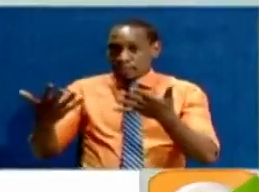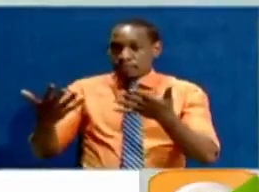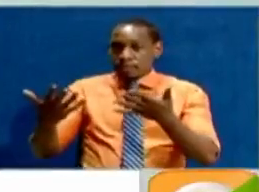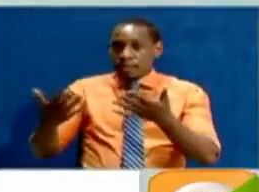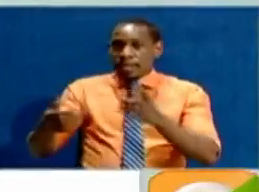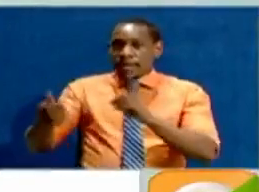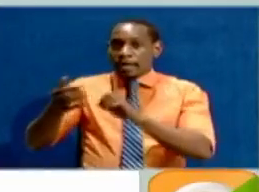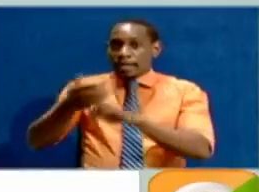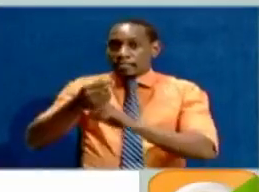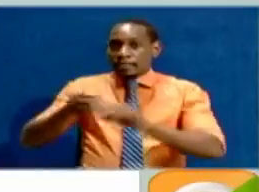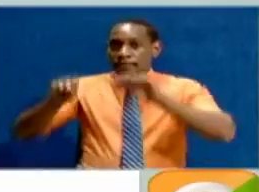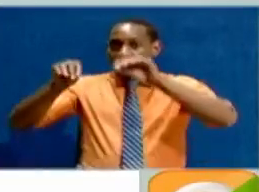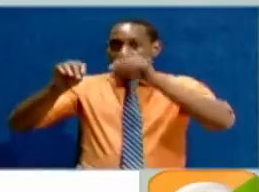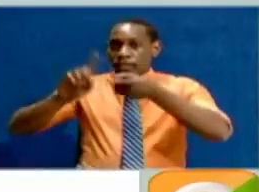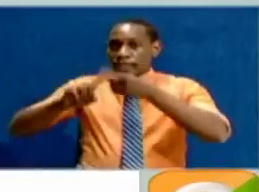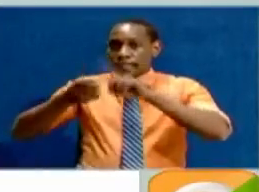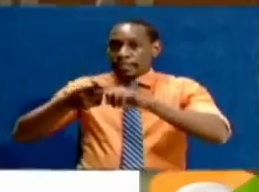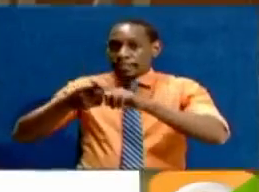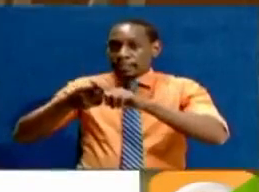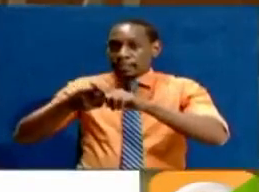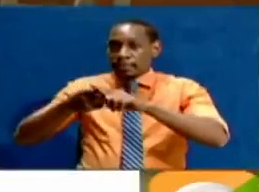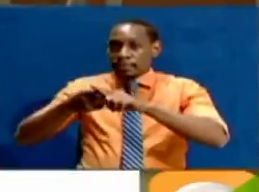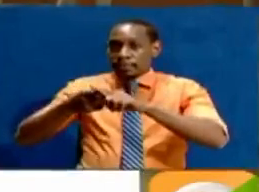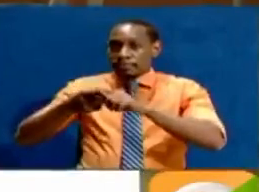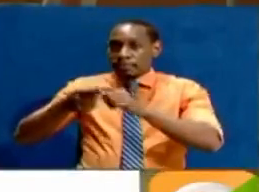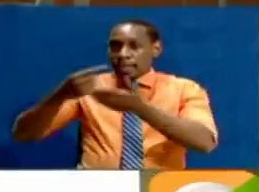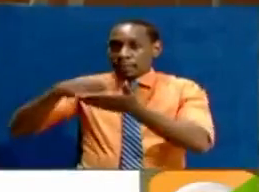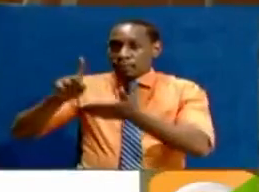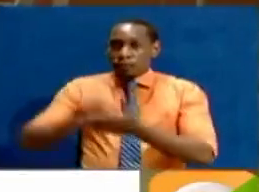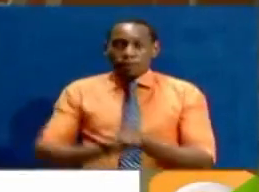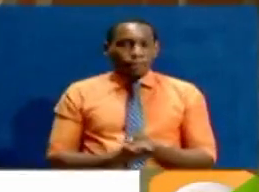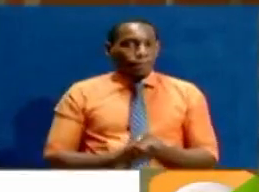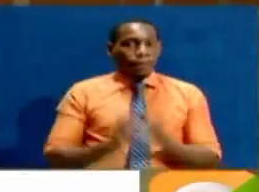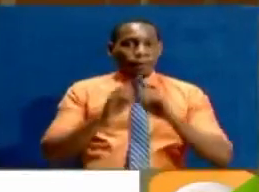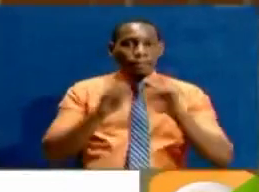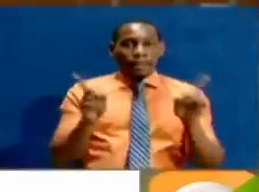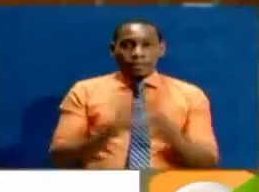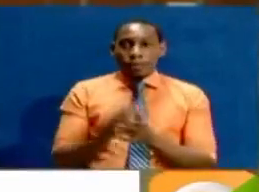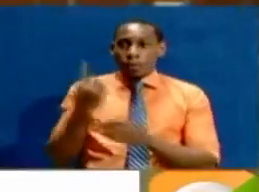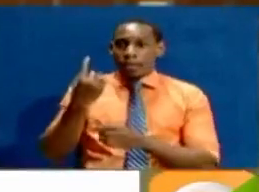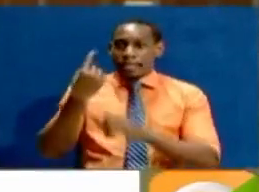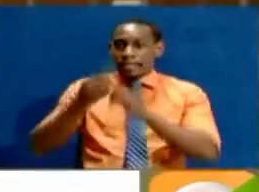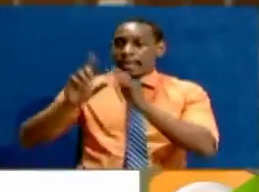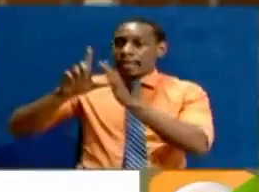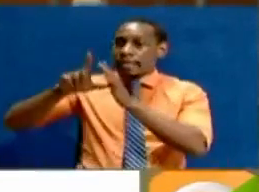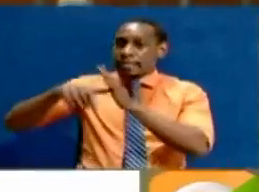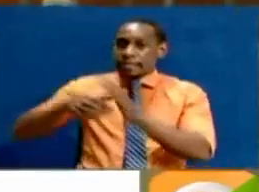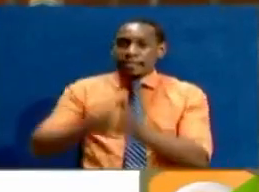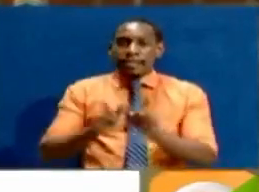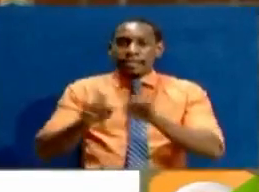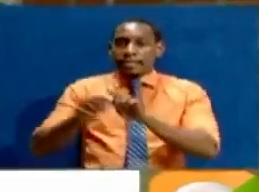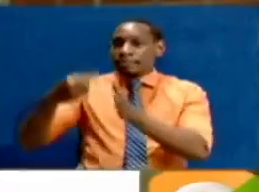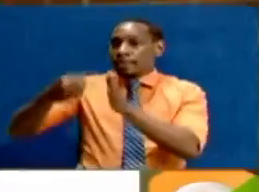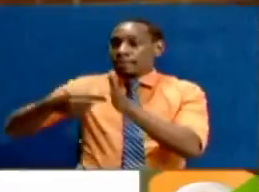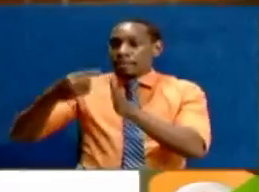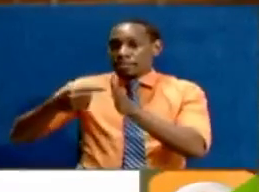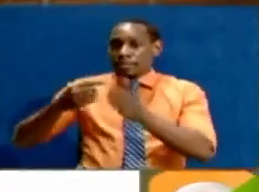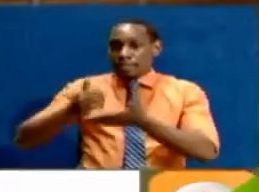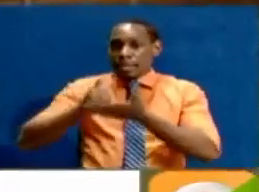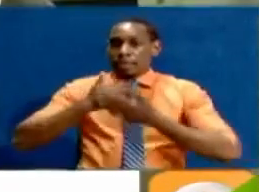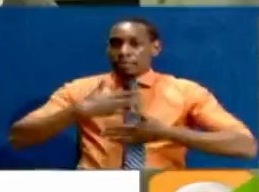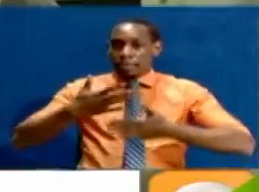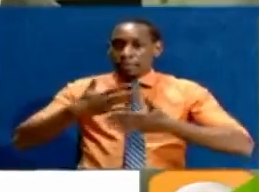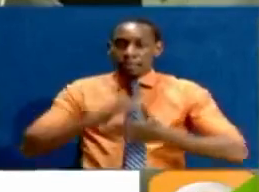had passed the quality and standards test. But 1 year on, these ventilators